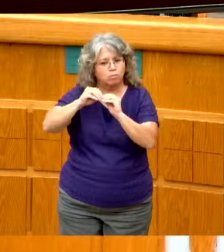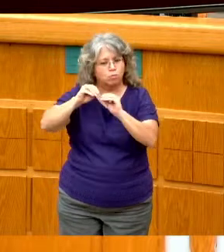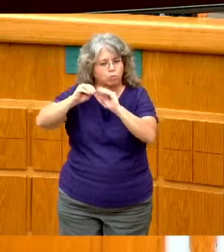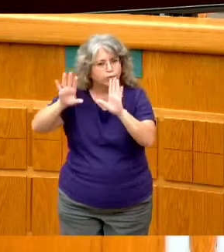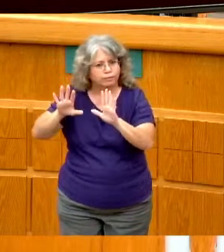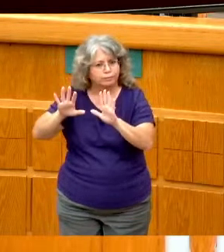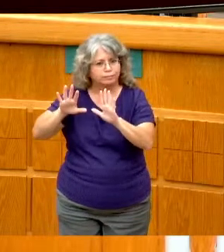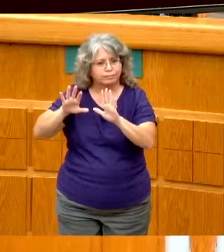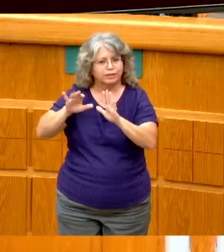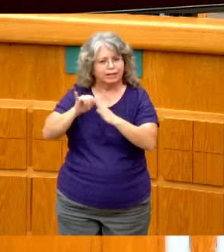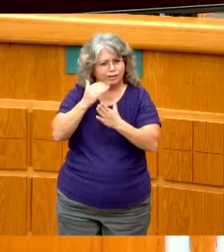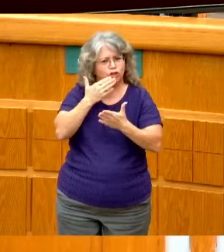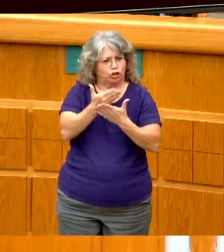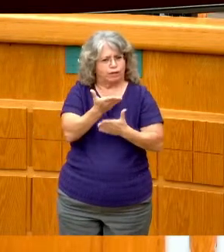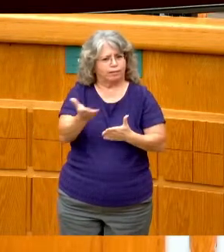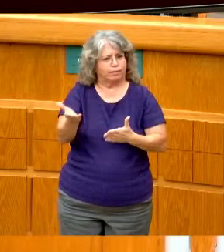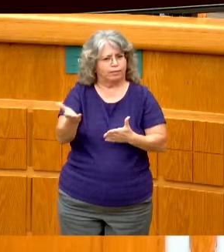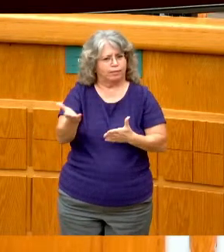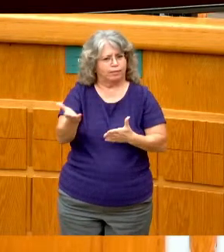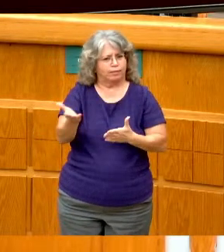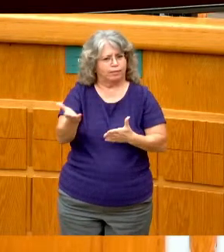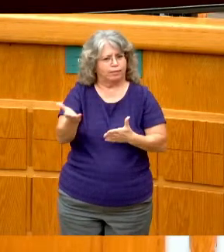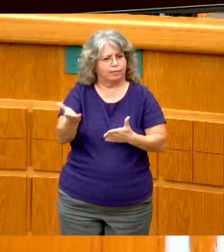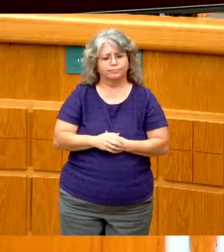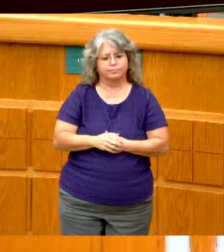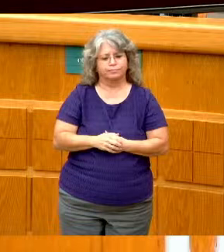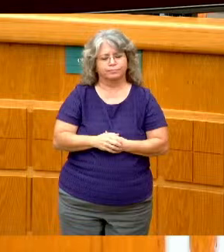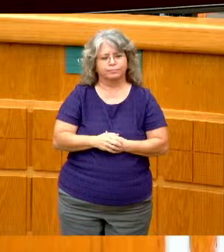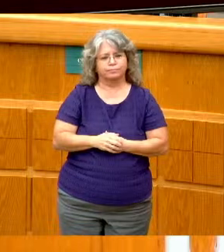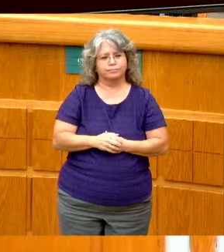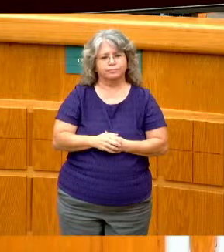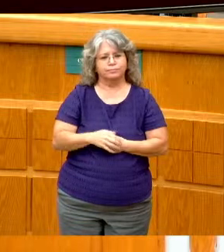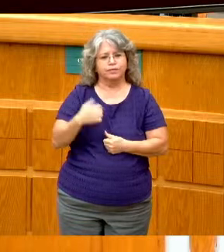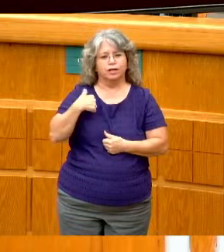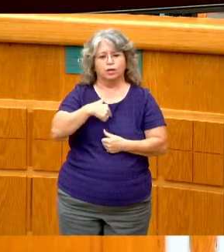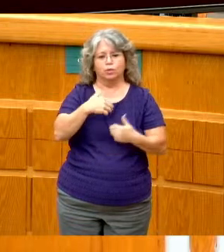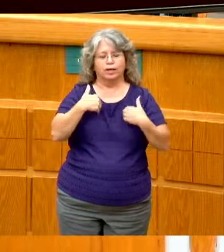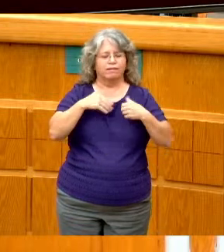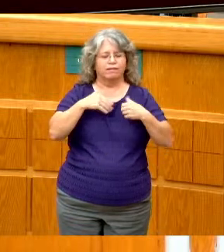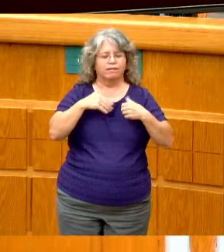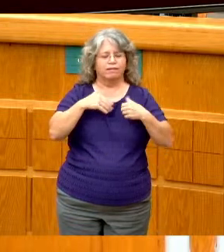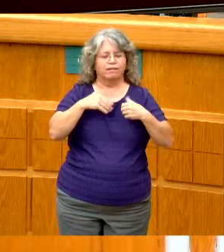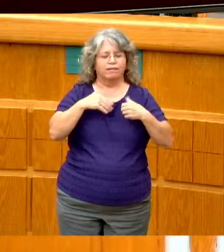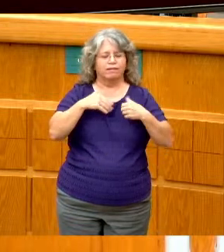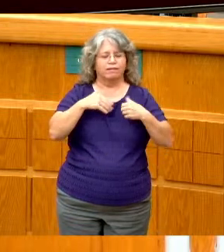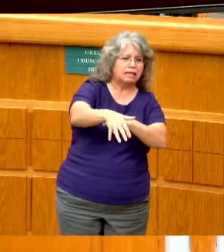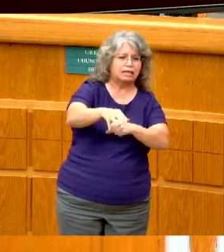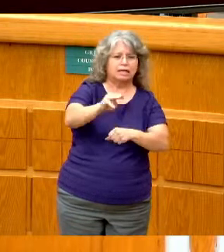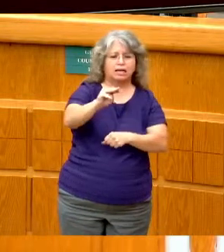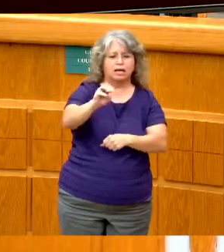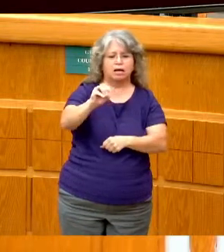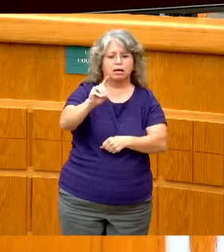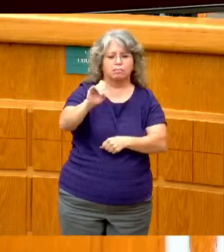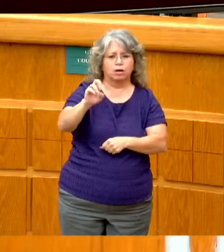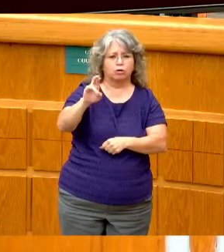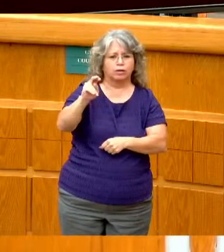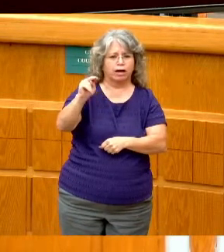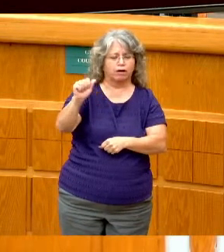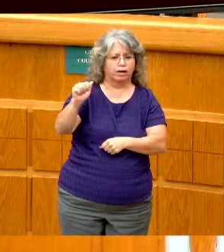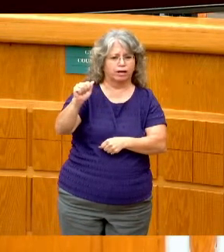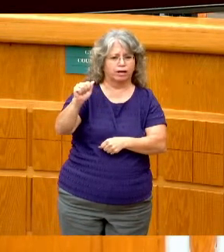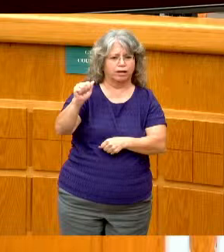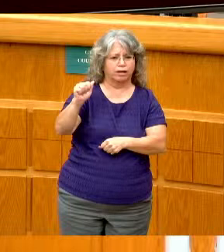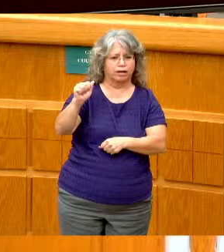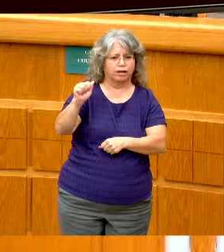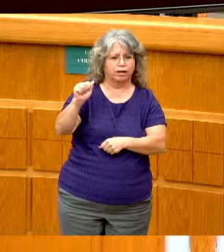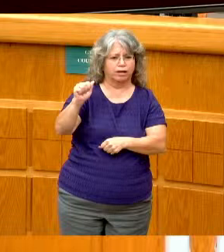thing. And we have plenty of Moderna vaccine. I just was able to tell Director Rodriguez